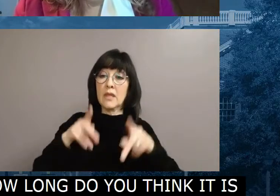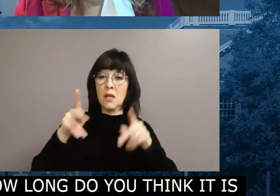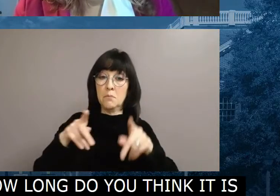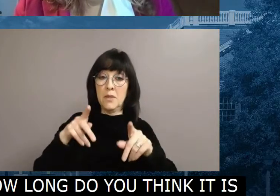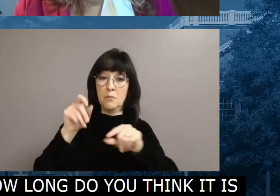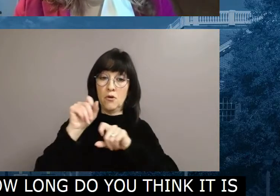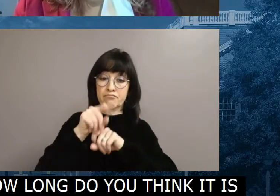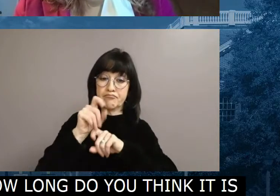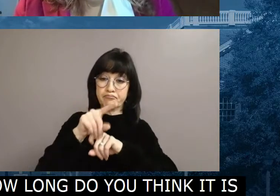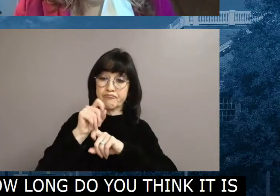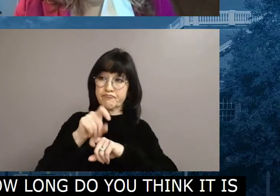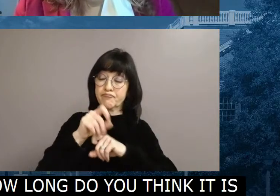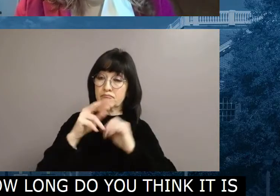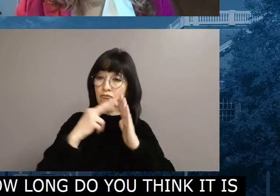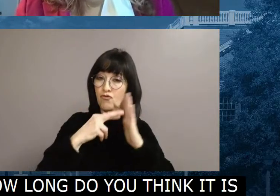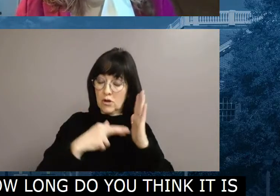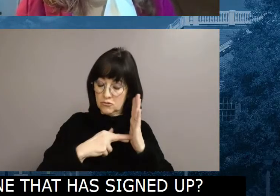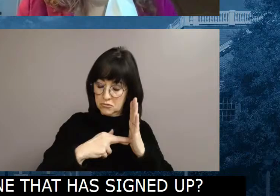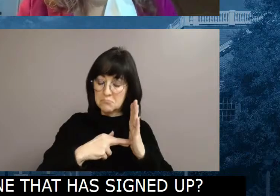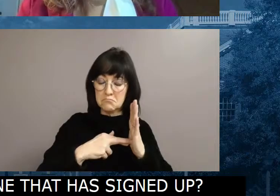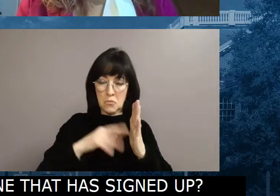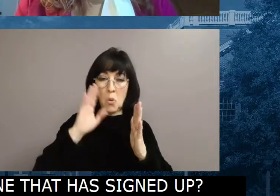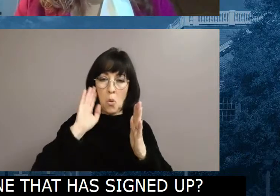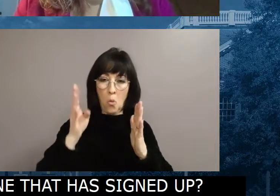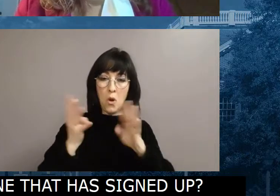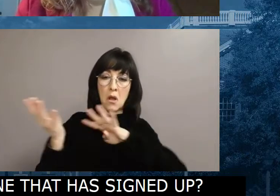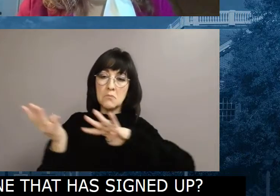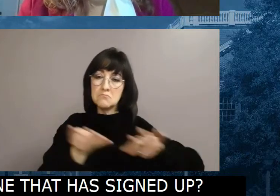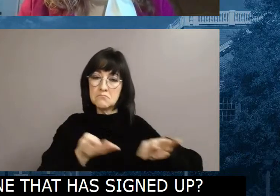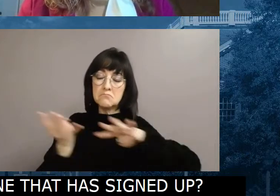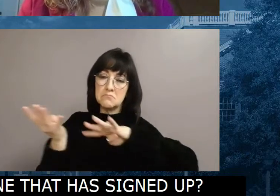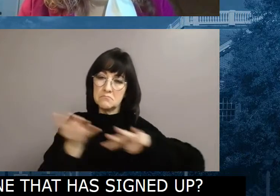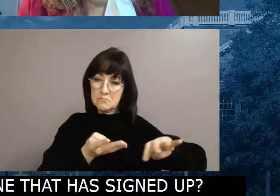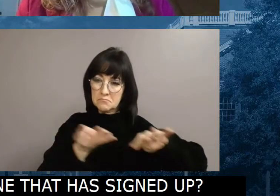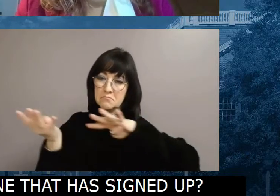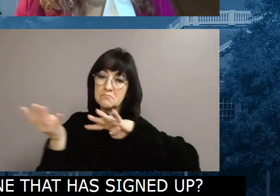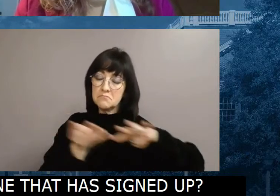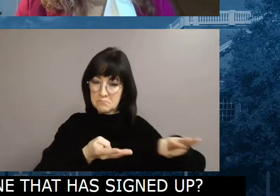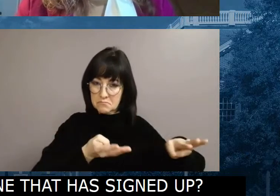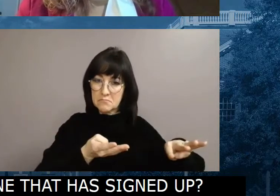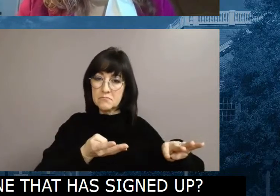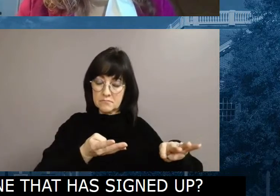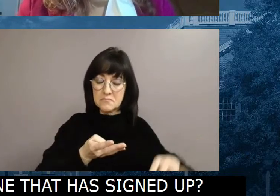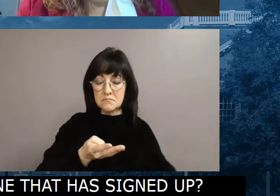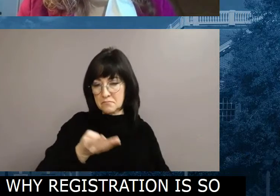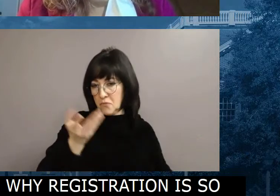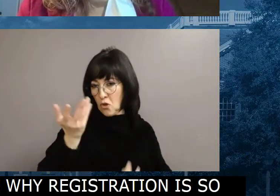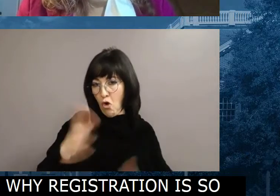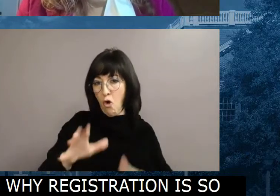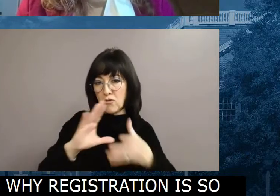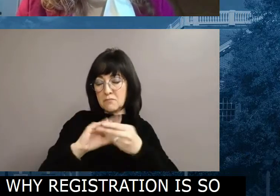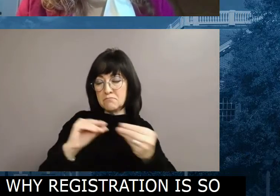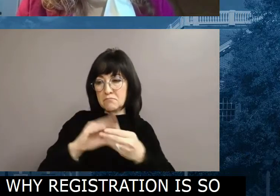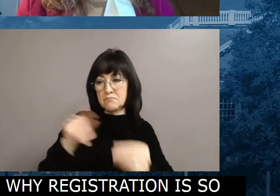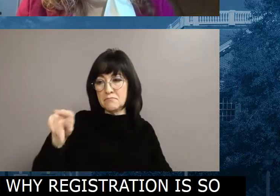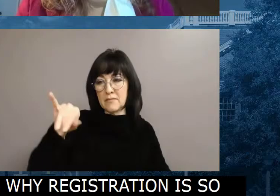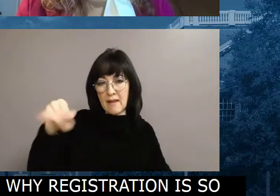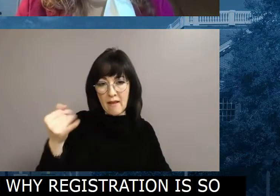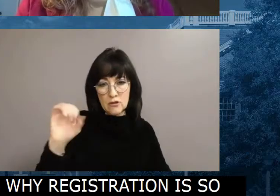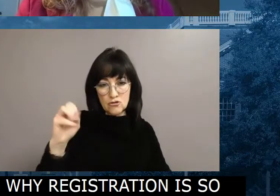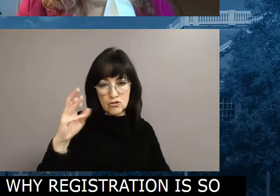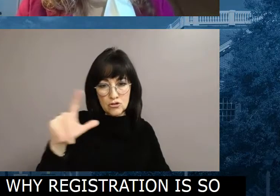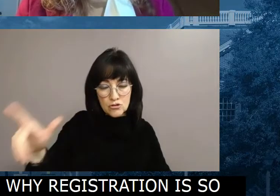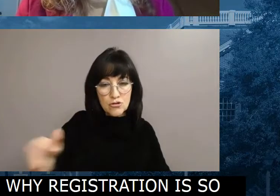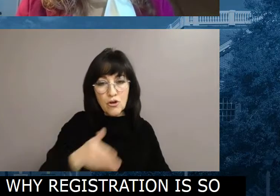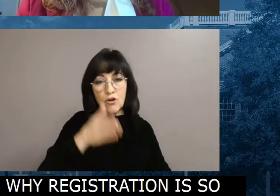through the list. And as you can see, as you've heard us, AJ and I, Dr. Rattay, have all said that when you're on that